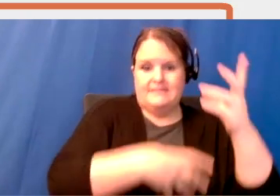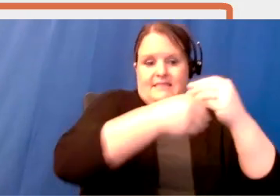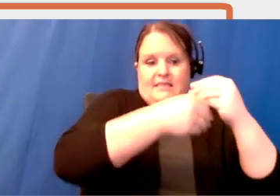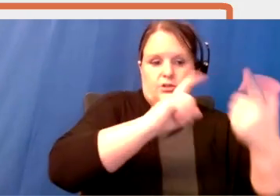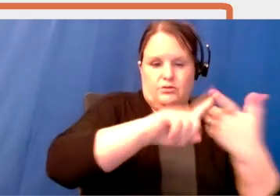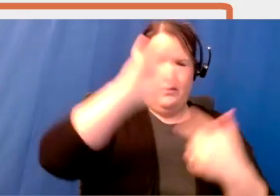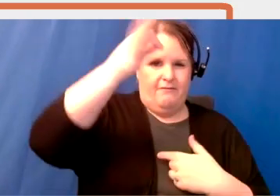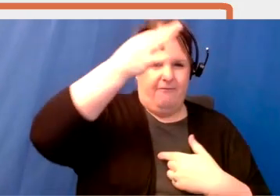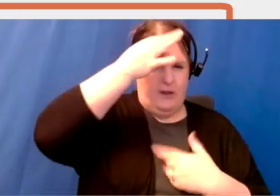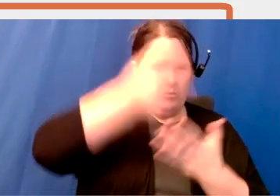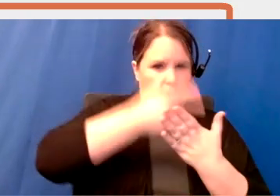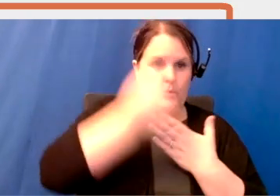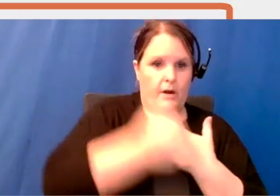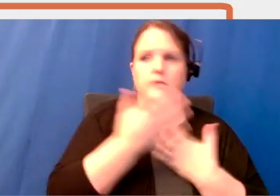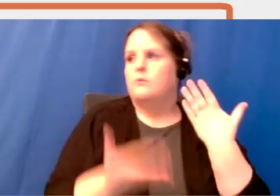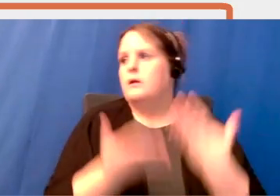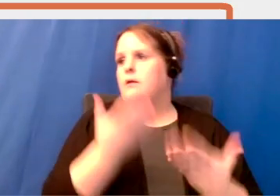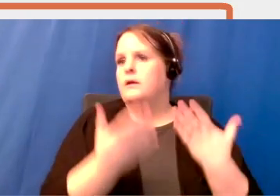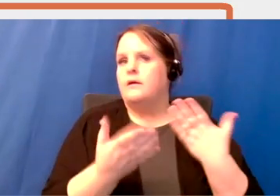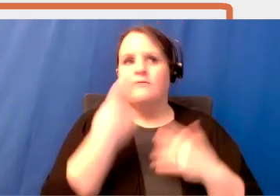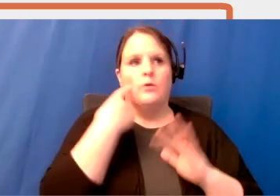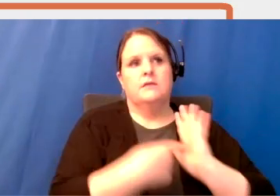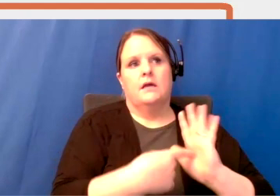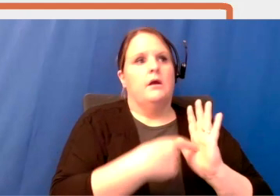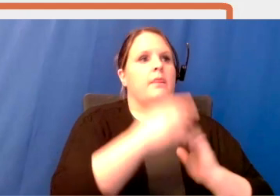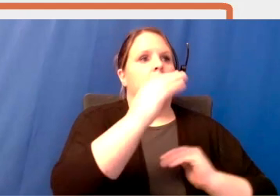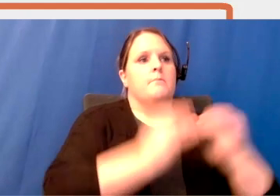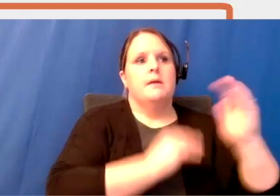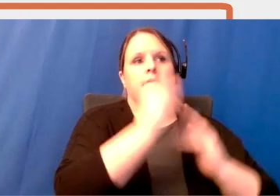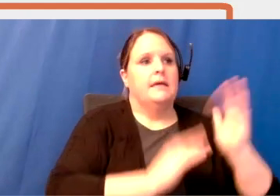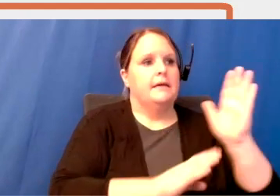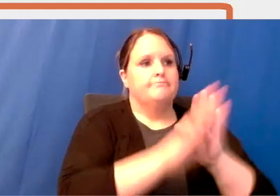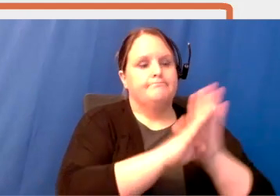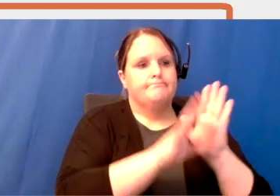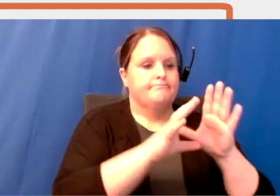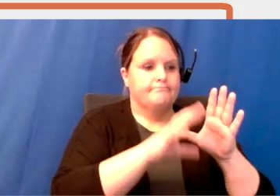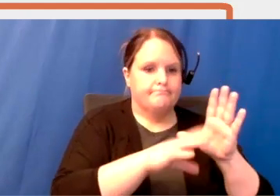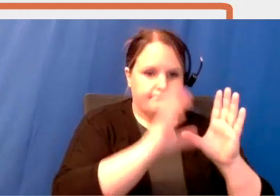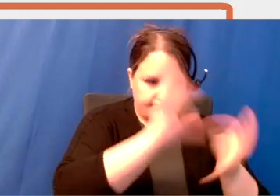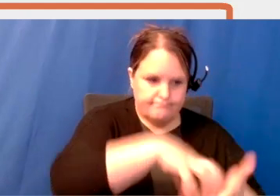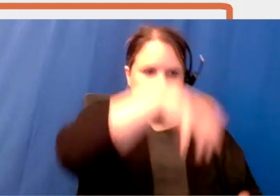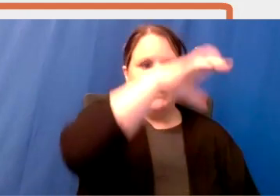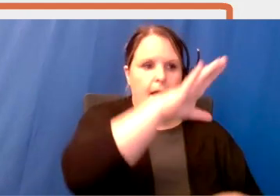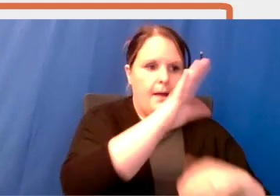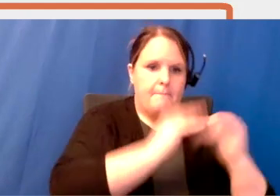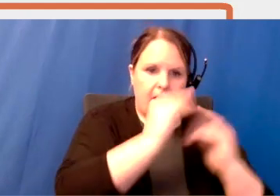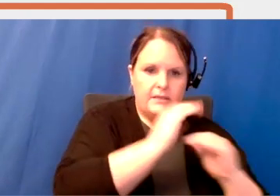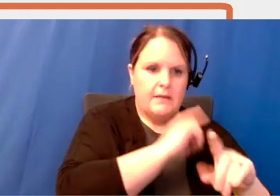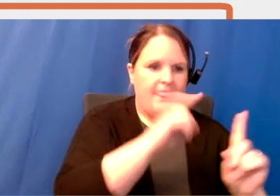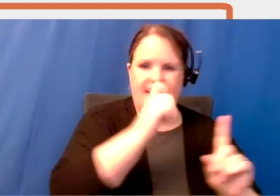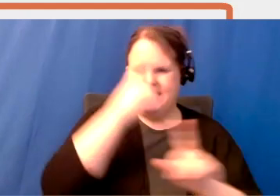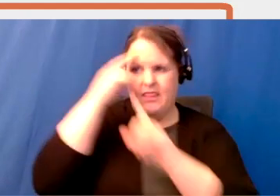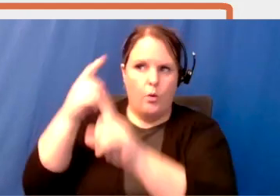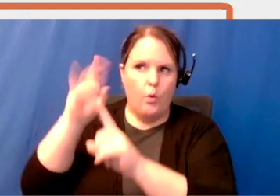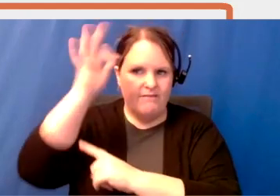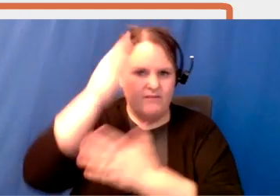the primary goal. Maybe they're constructing a building of some sort, but that's not the main goal of the federally funded